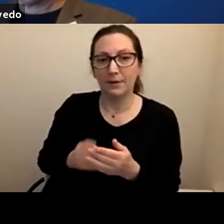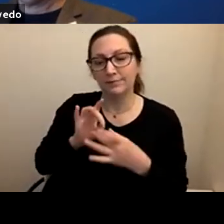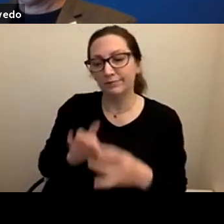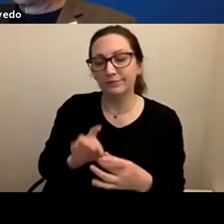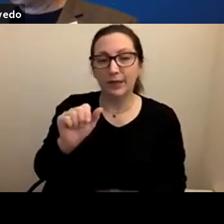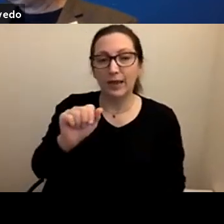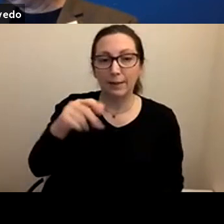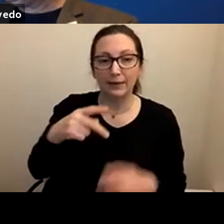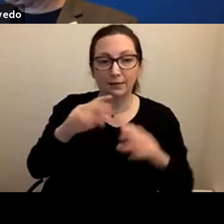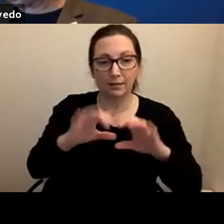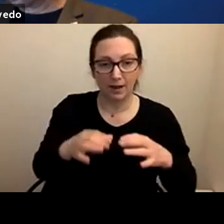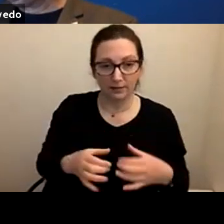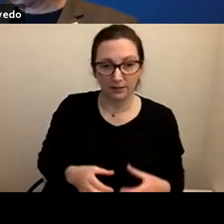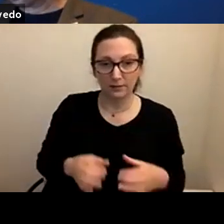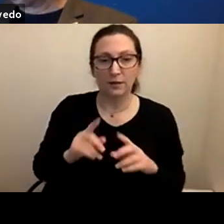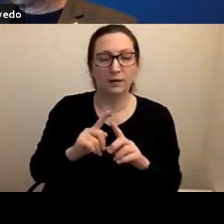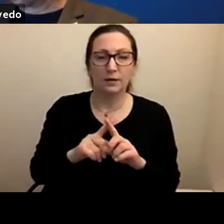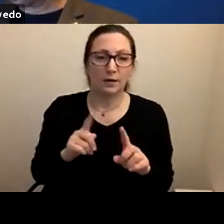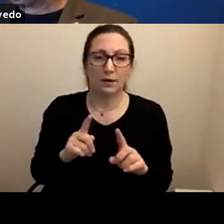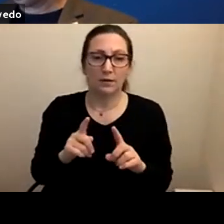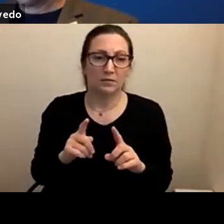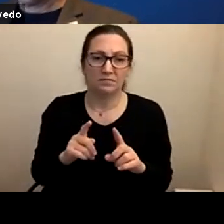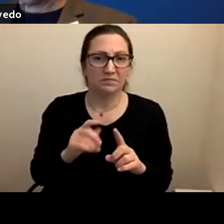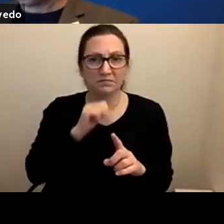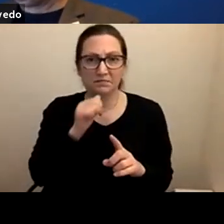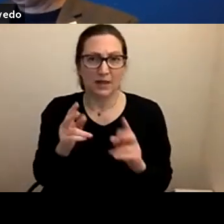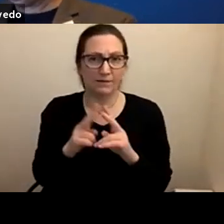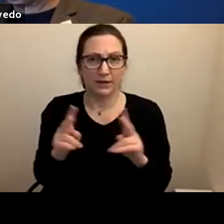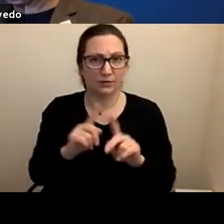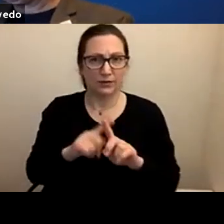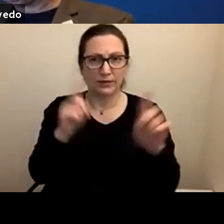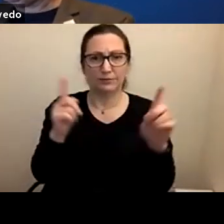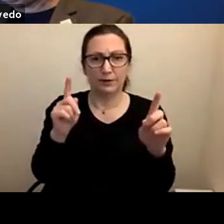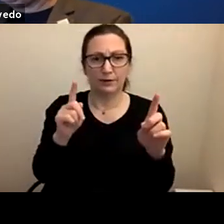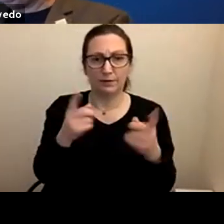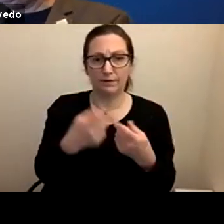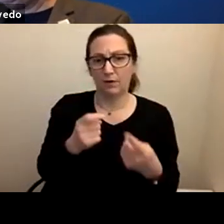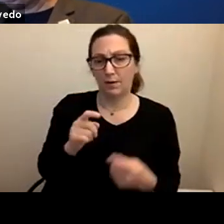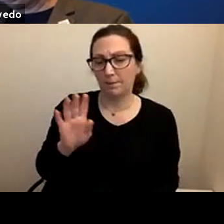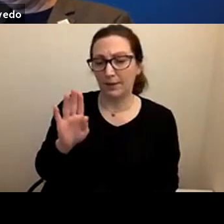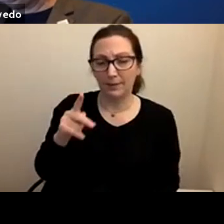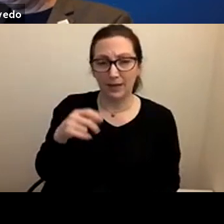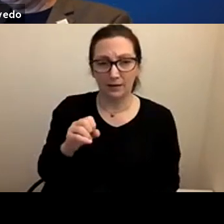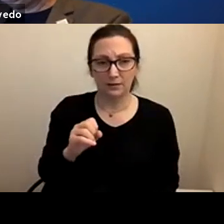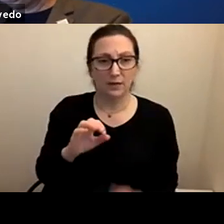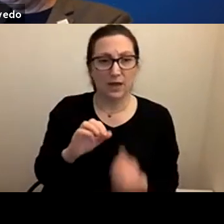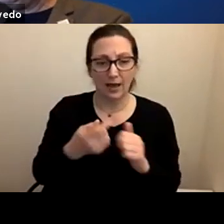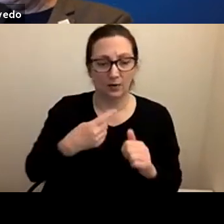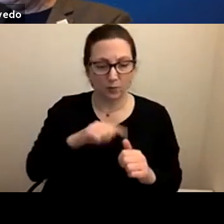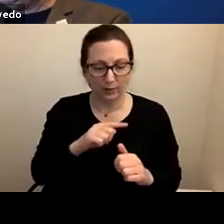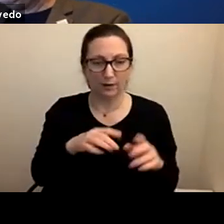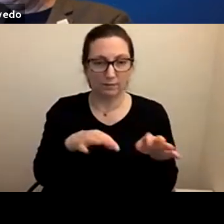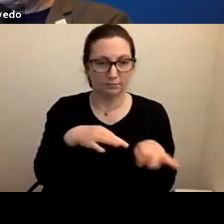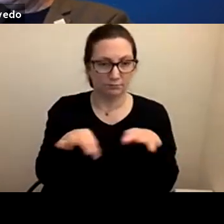of that nature. But I don't think it's incredibly different from what BPS uses itself to define what